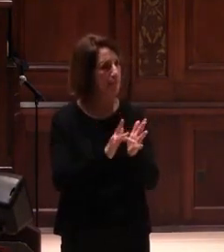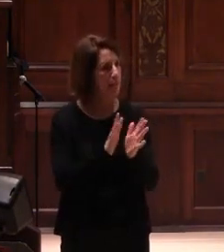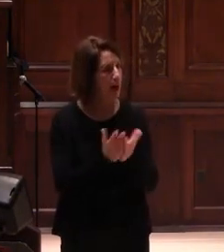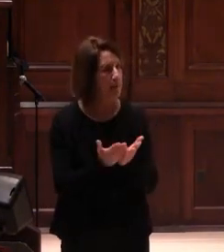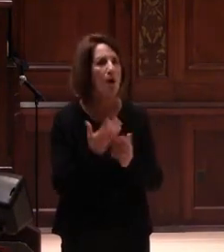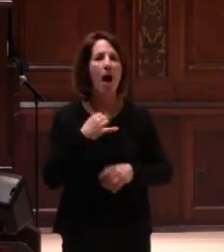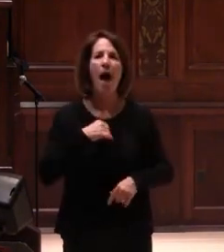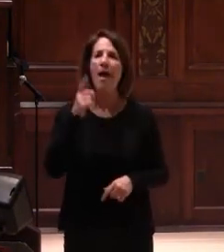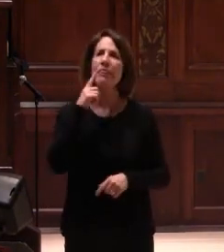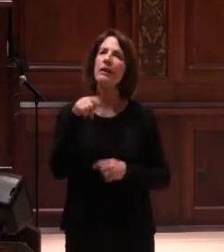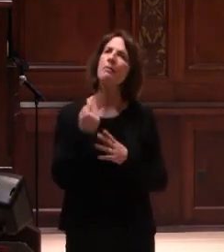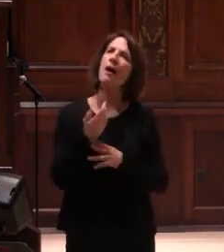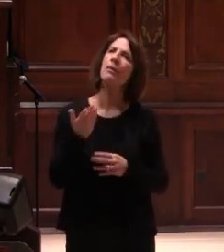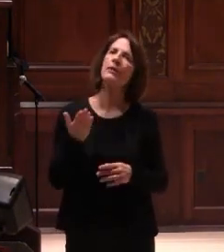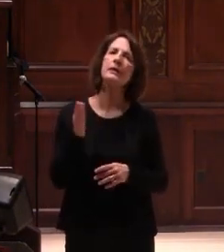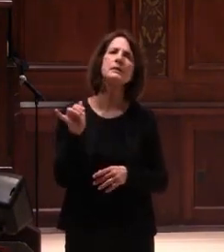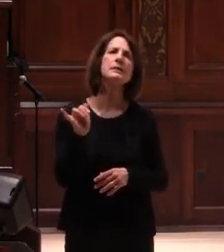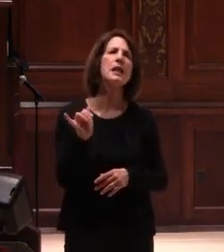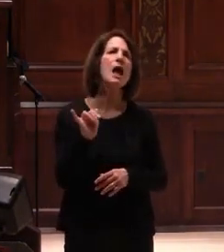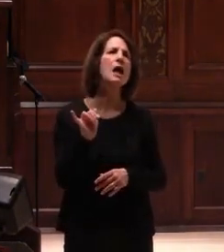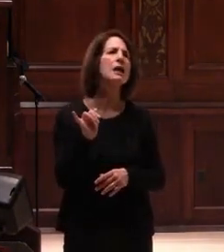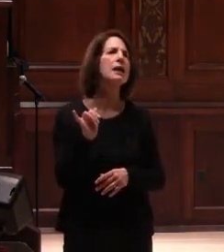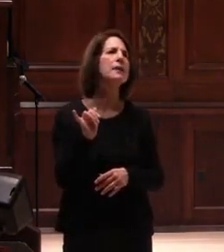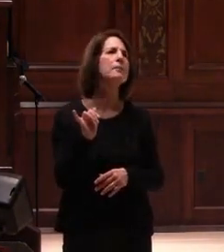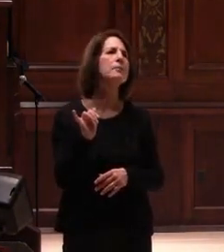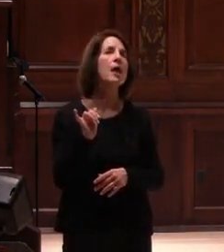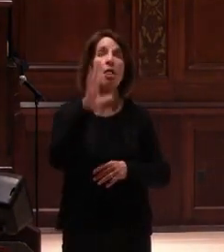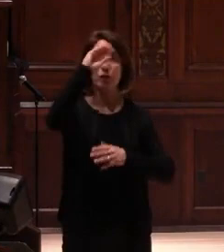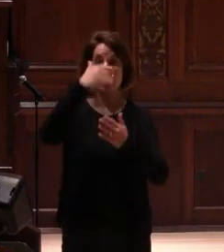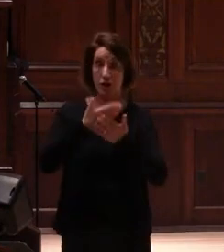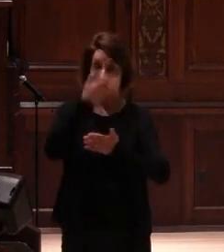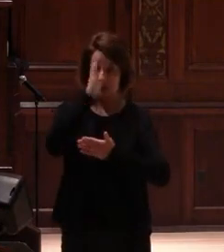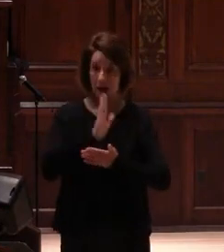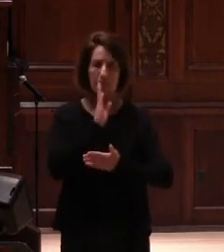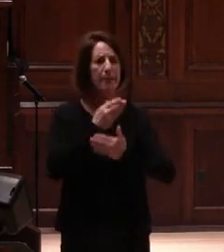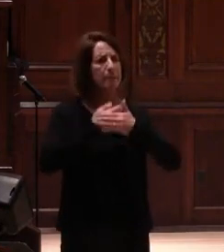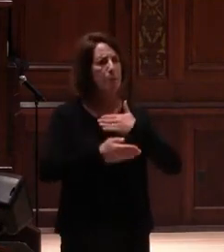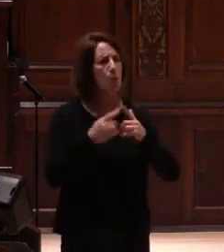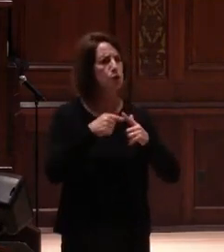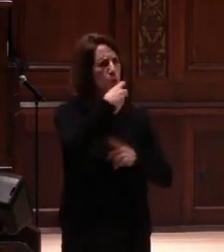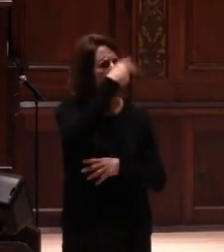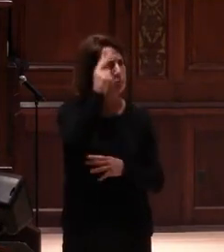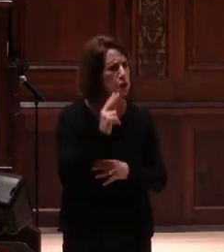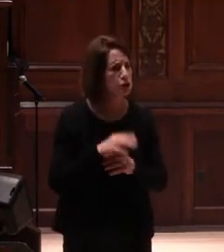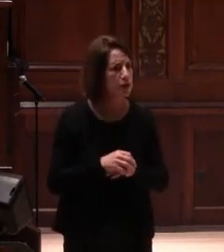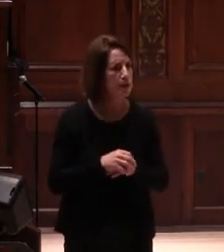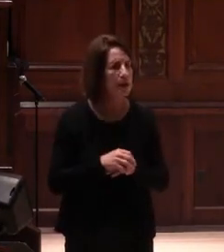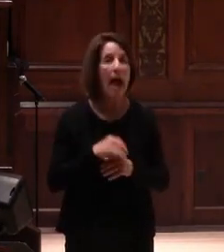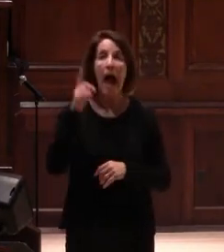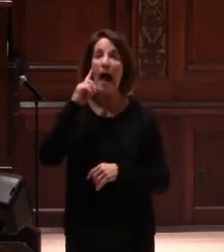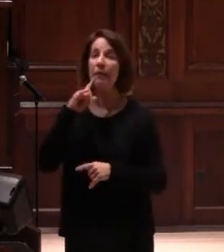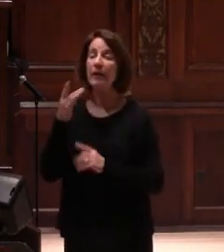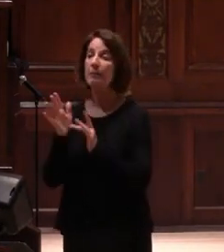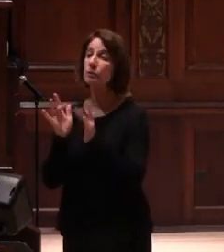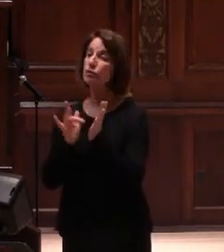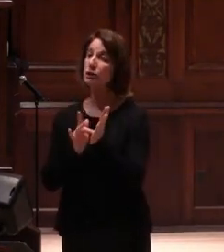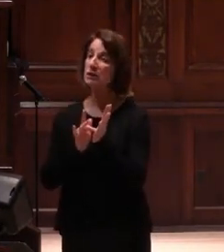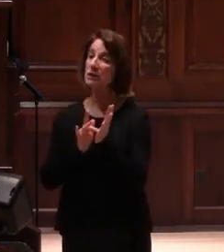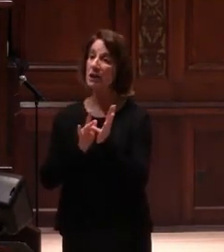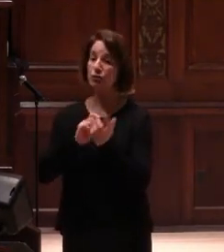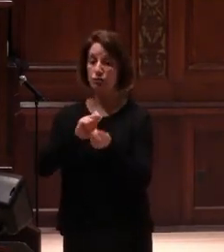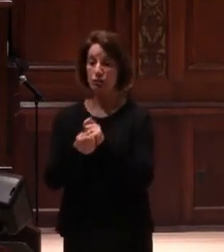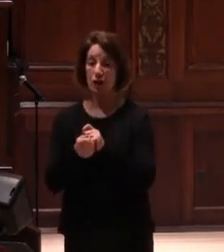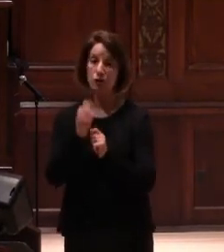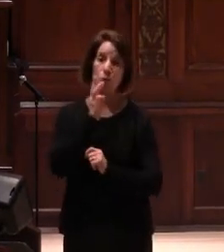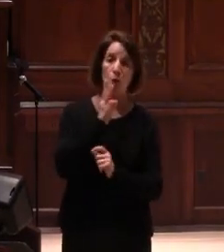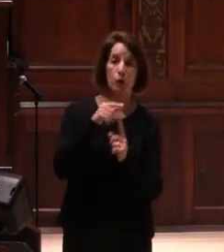about things like God, the Son of God, being born to a virgin. I think about Jesus turning water into wine or raising